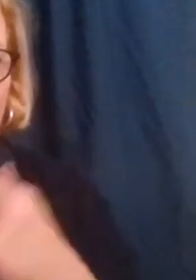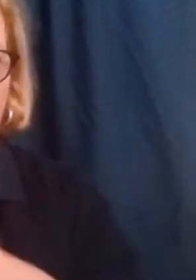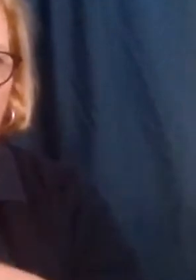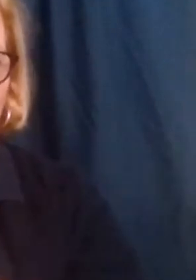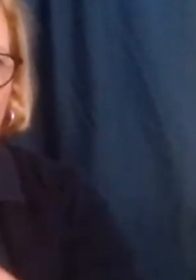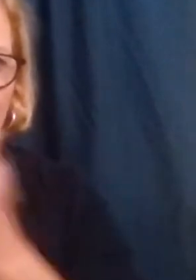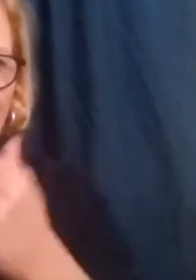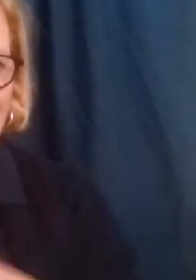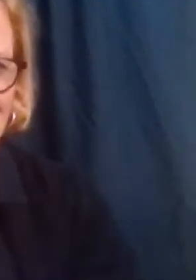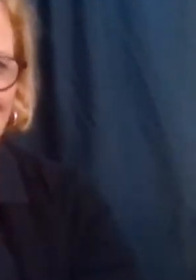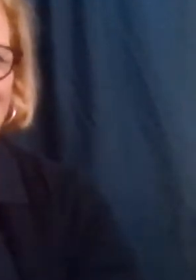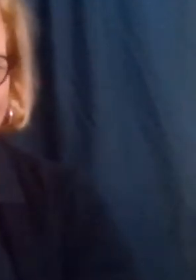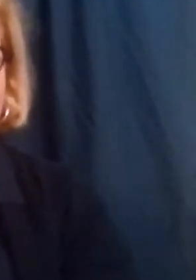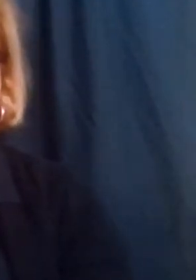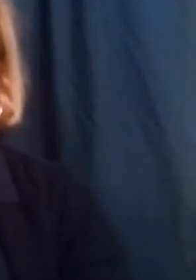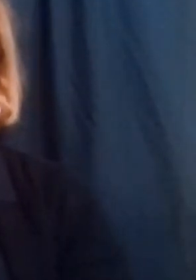both speakers.